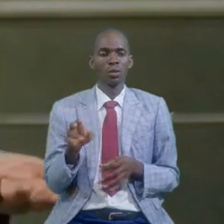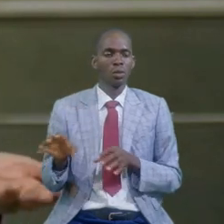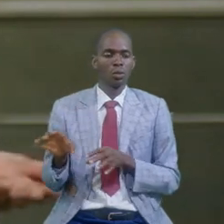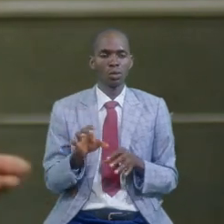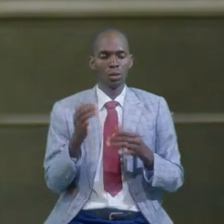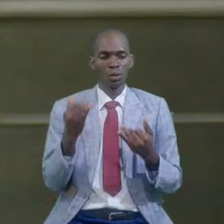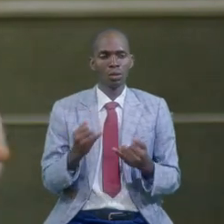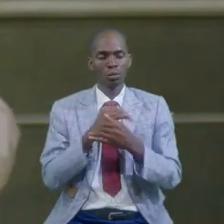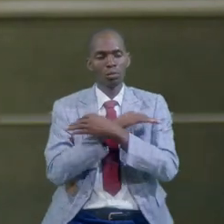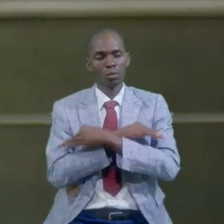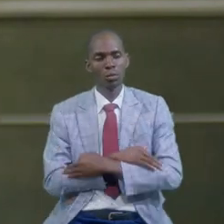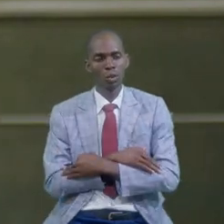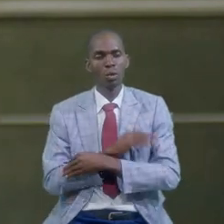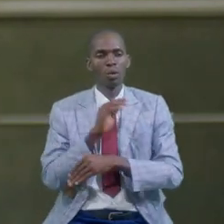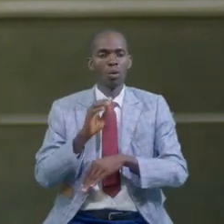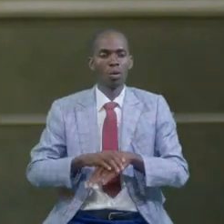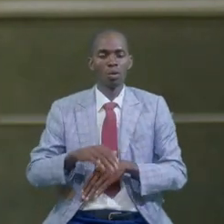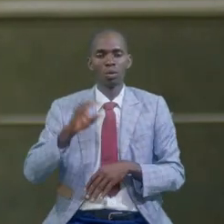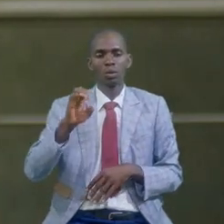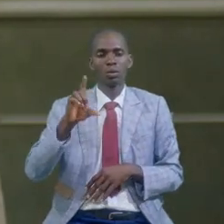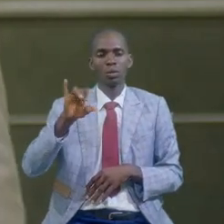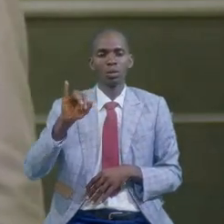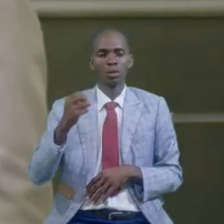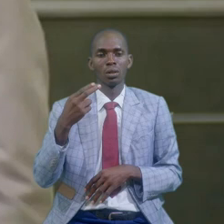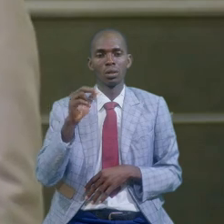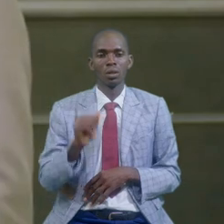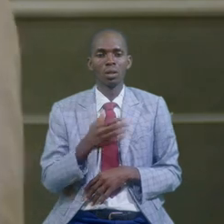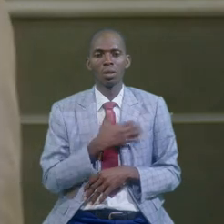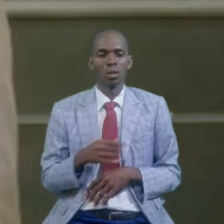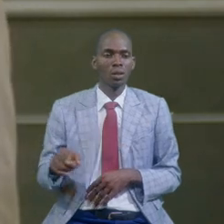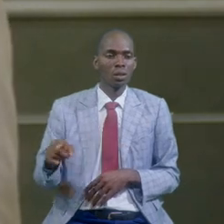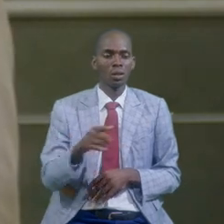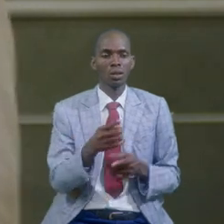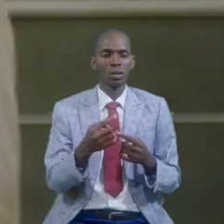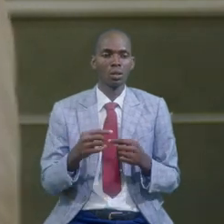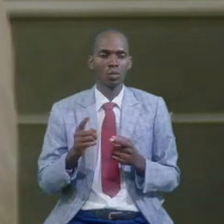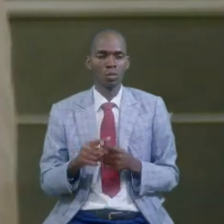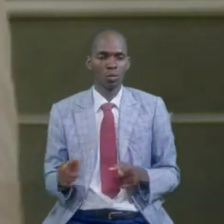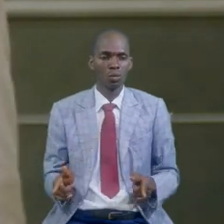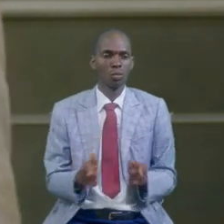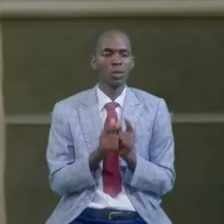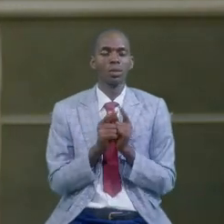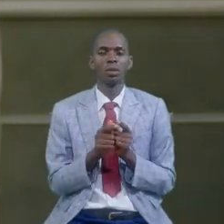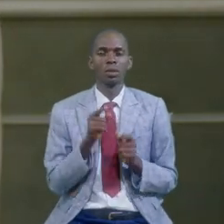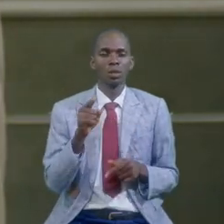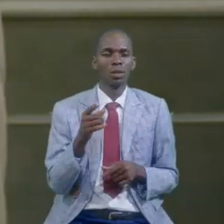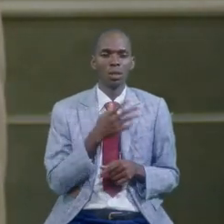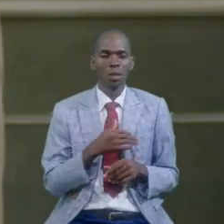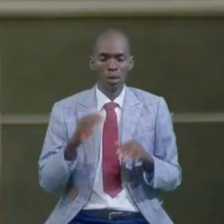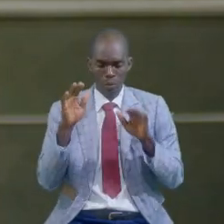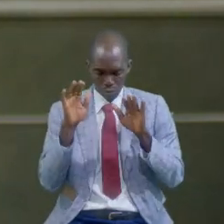rest on Elisha. And they came to meet him and